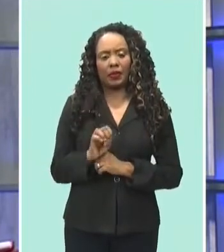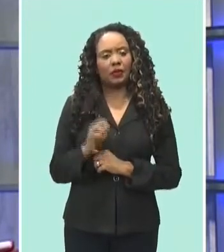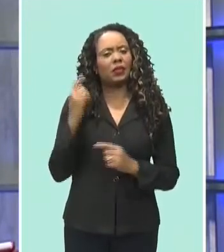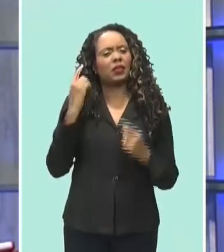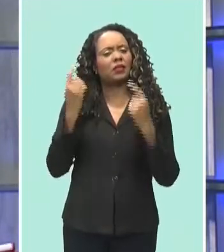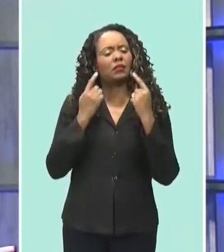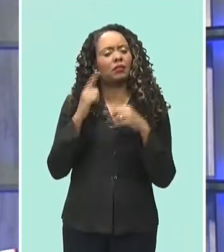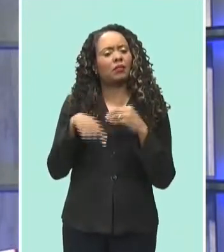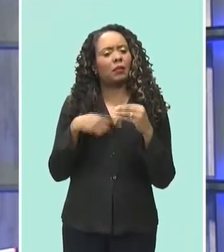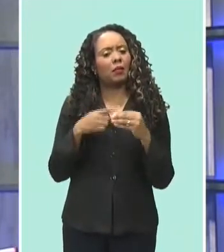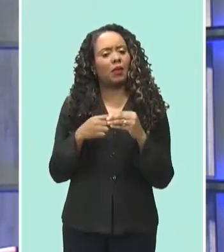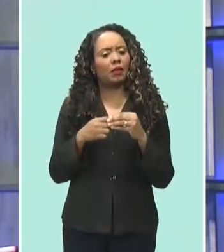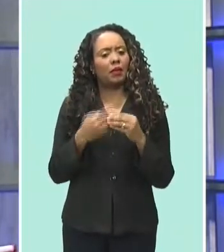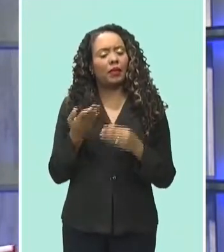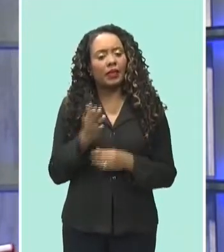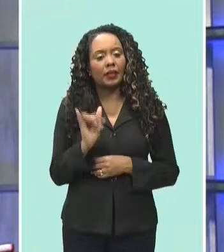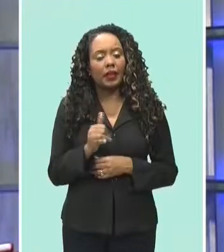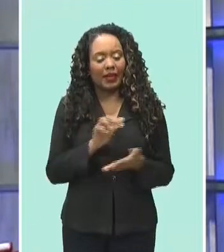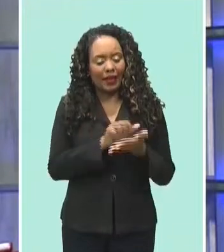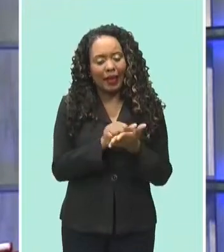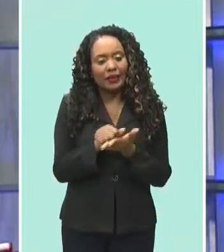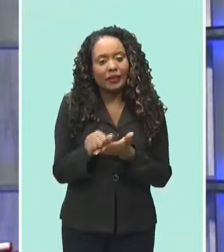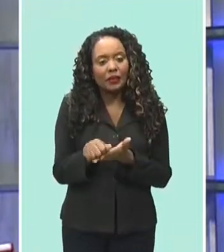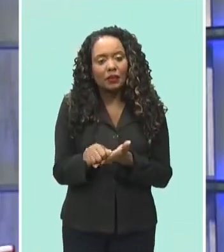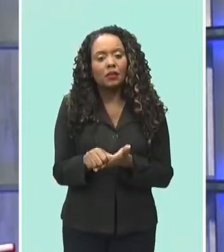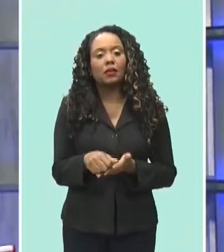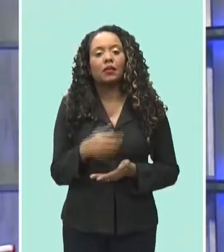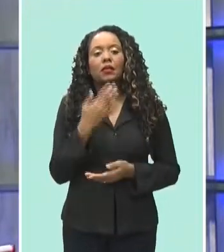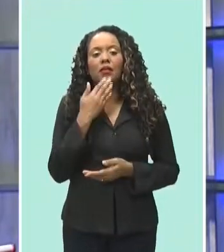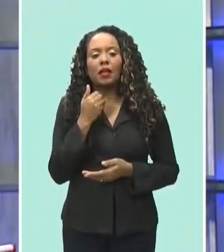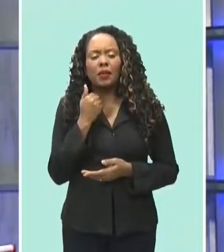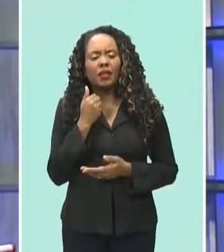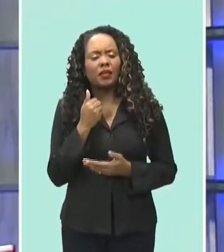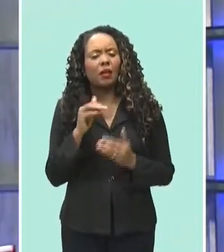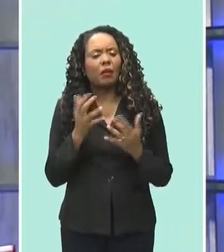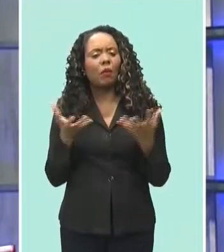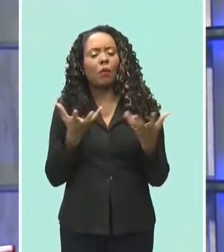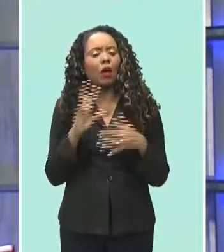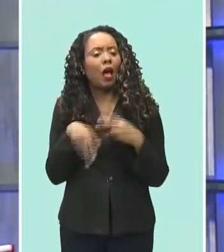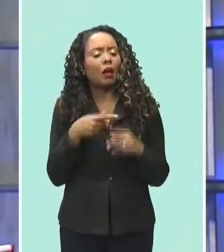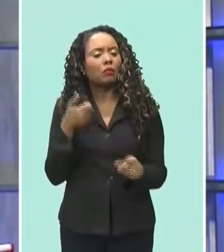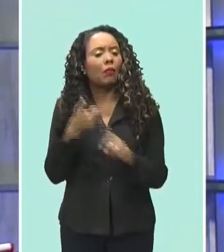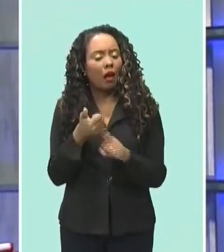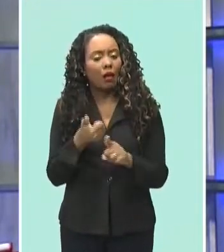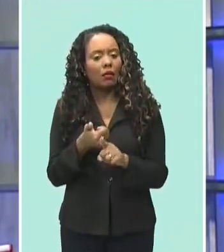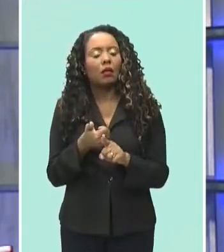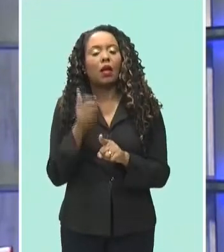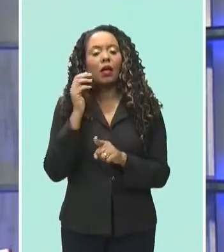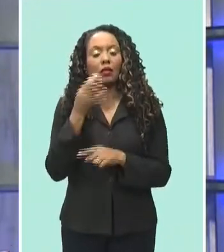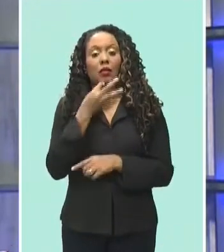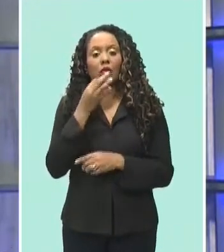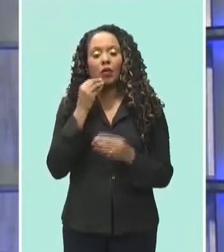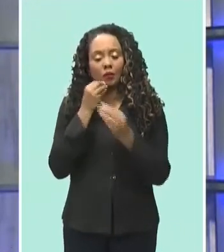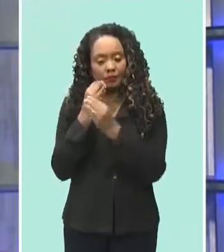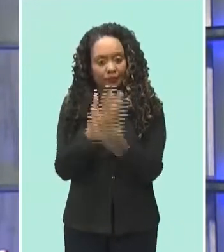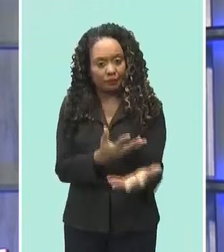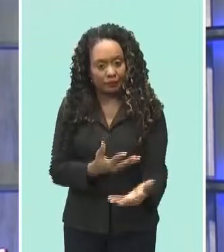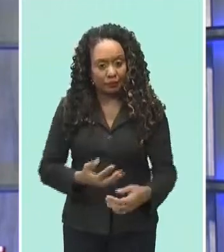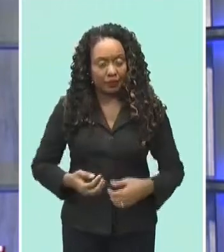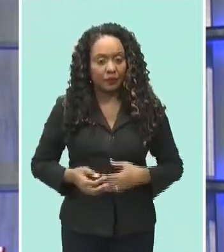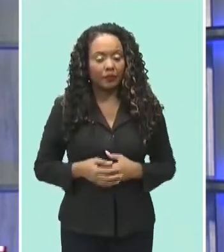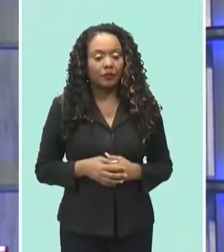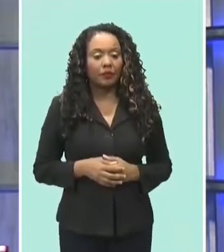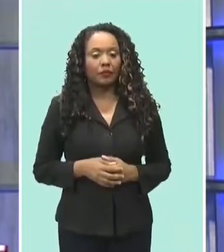non-communicable diseases like diabetes and cancer have become in the country. The findings are expected to be released soon. Our news